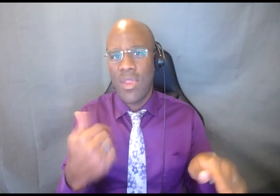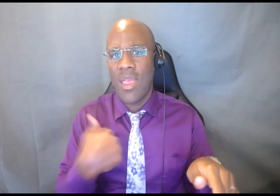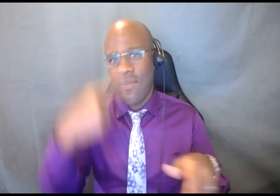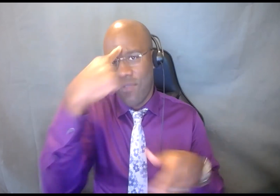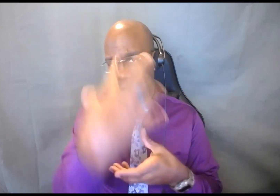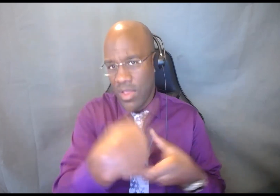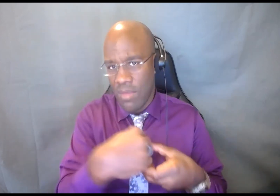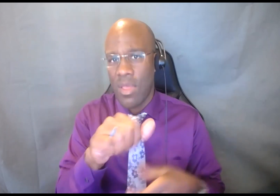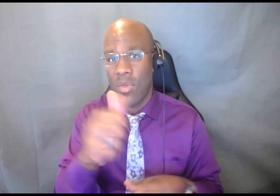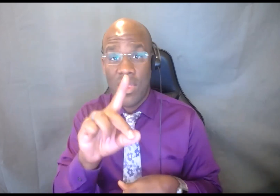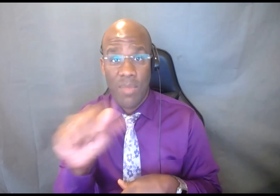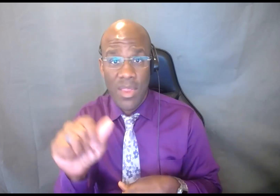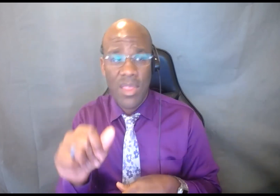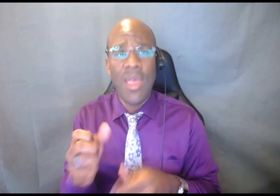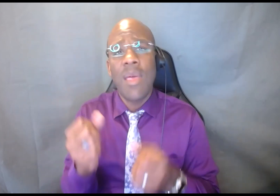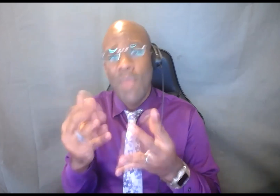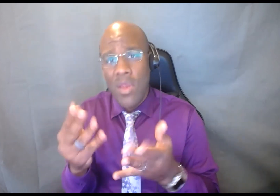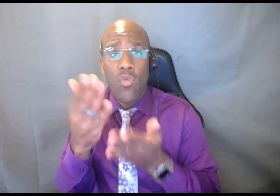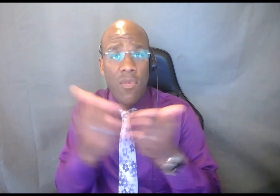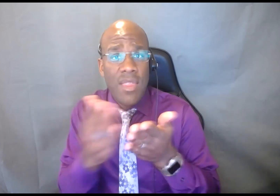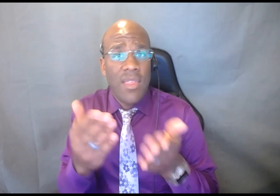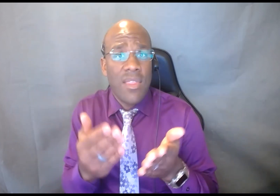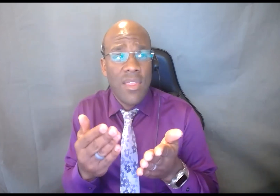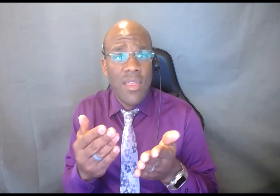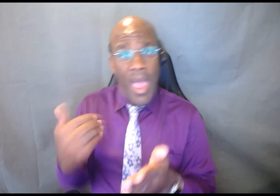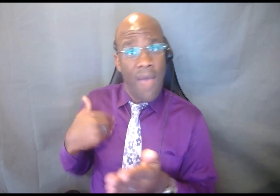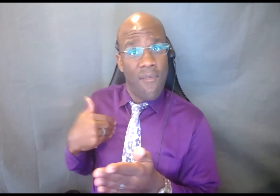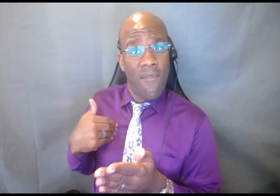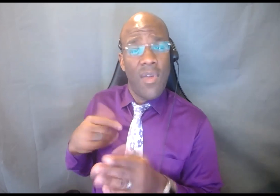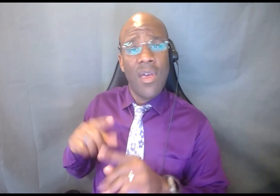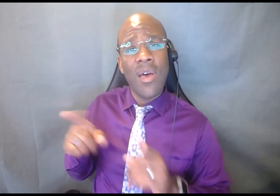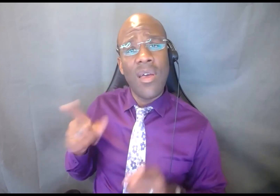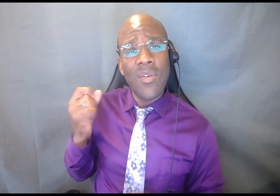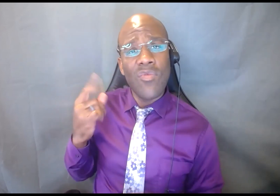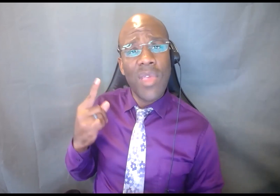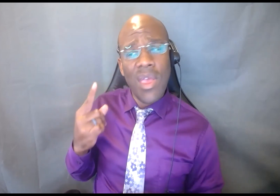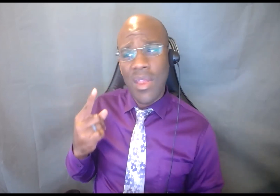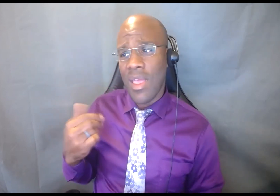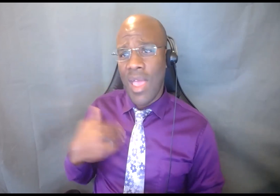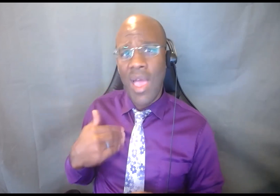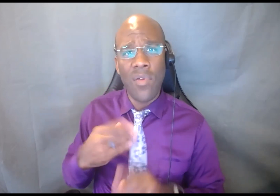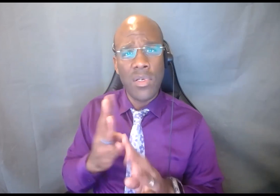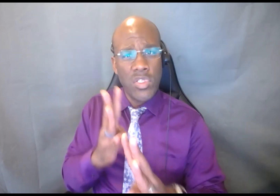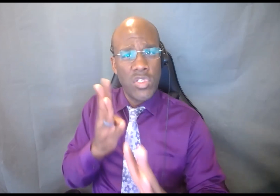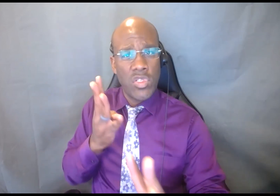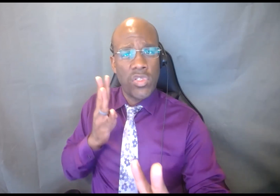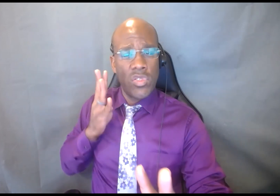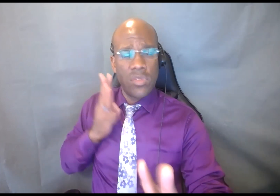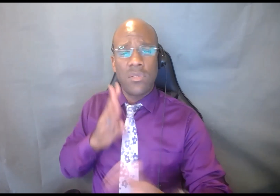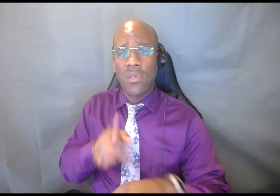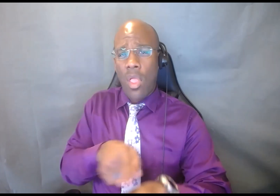exist. However, extensive waiting lists deter support for families. How do we address the concern